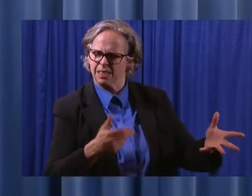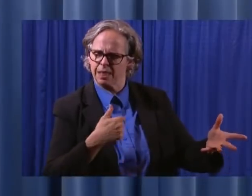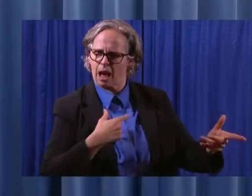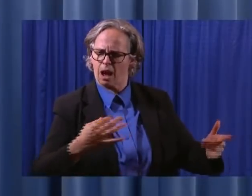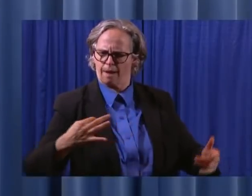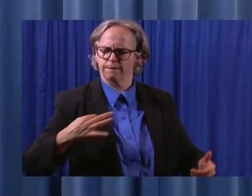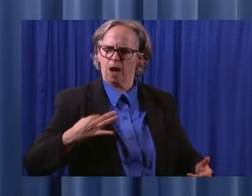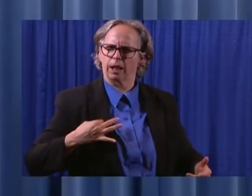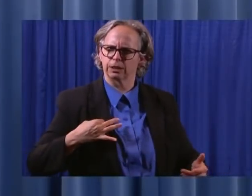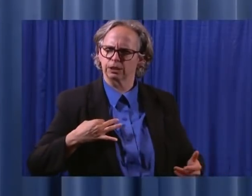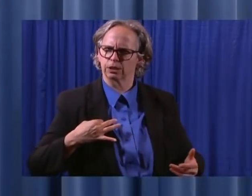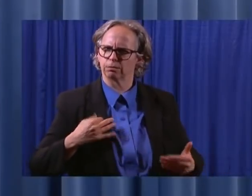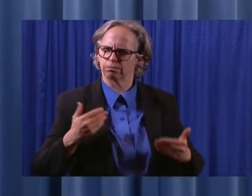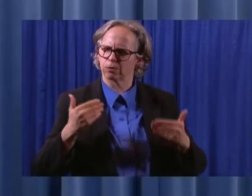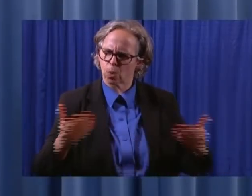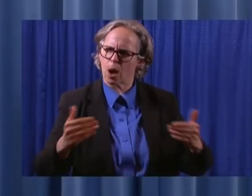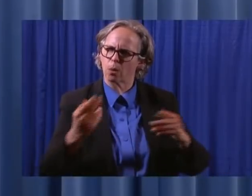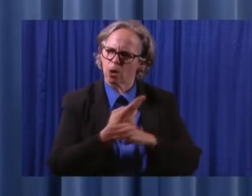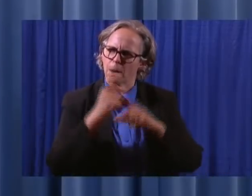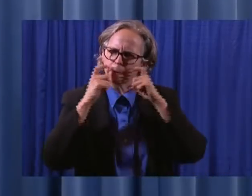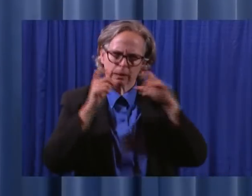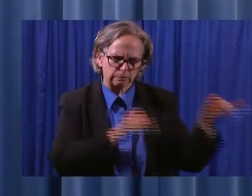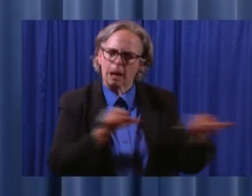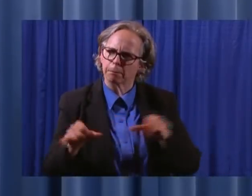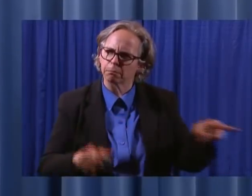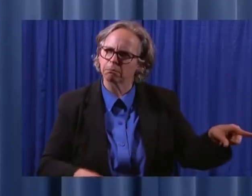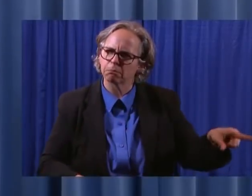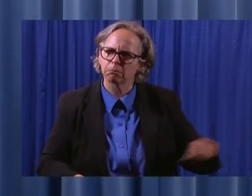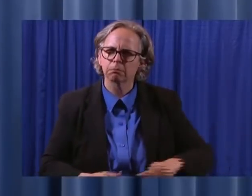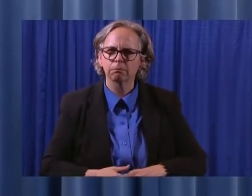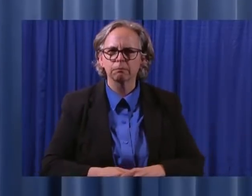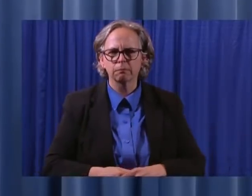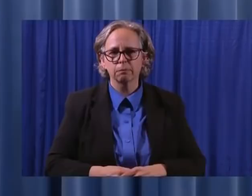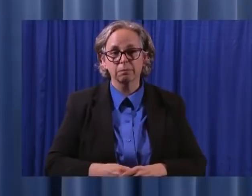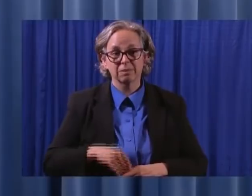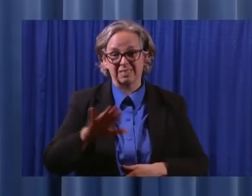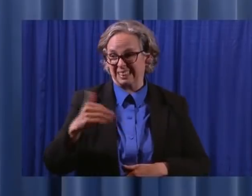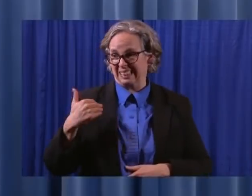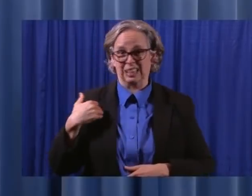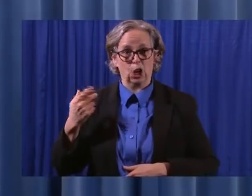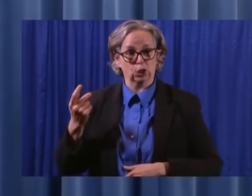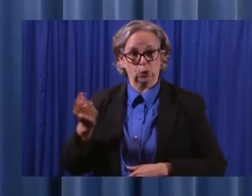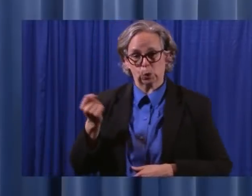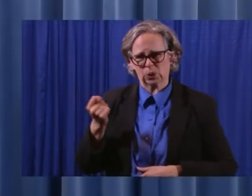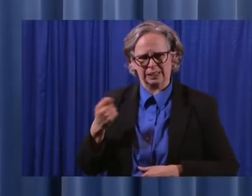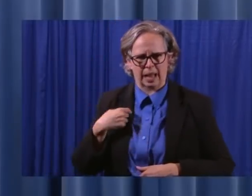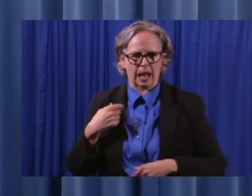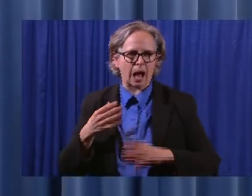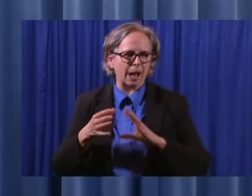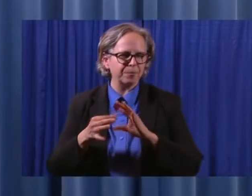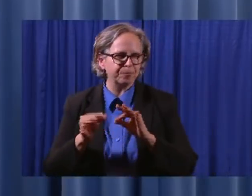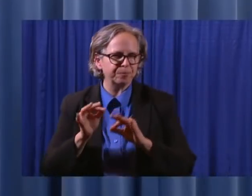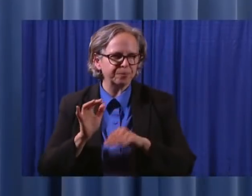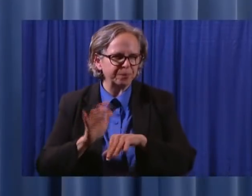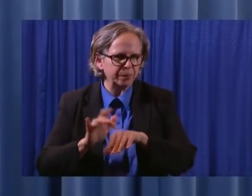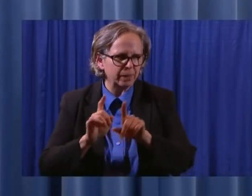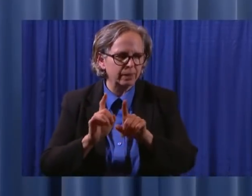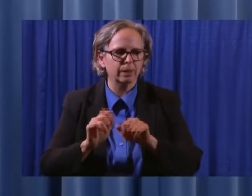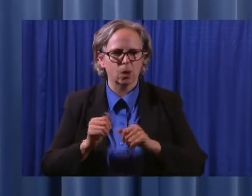as I talked about this a little bit on Tuesday, but as we move forward into this stage that we are in